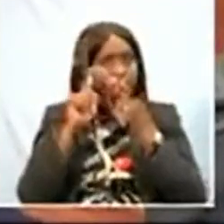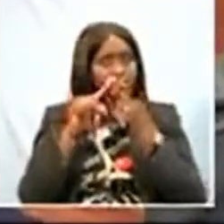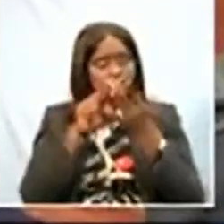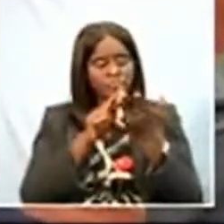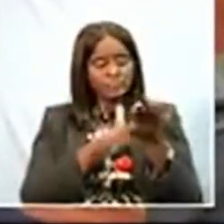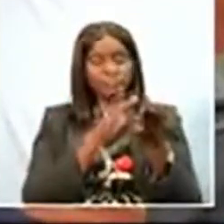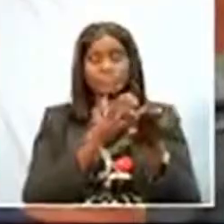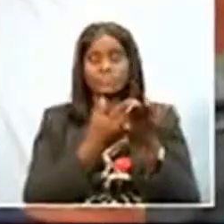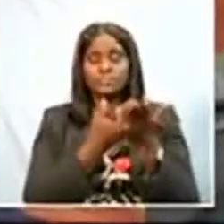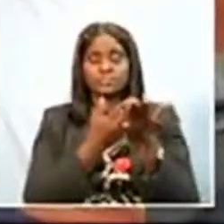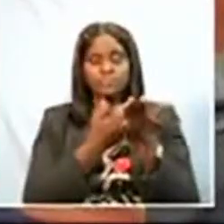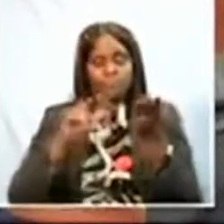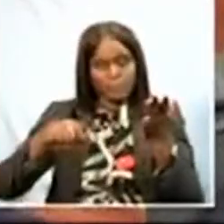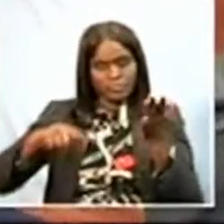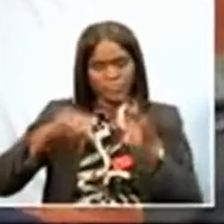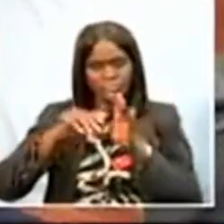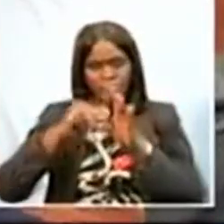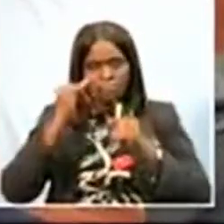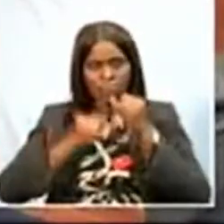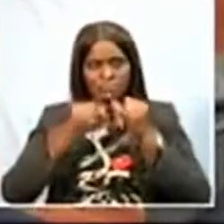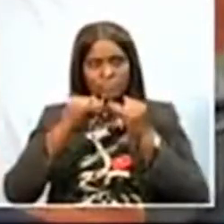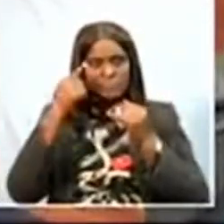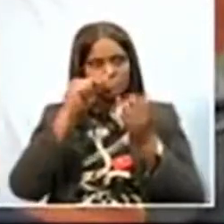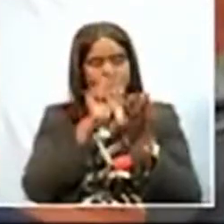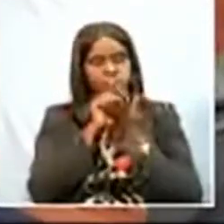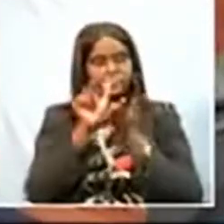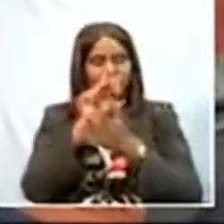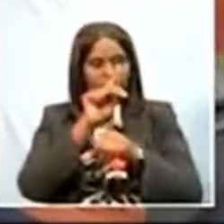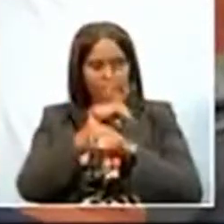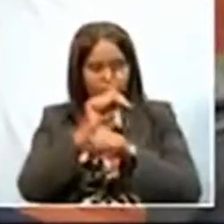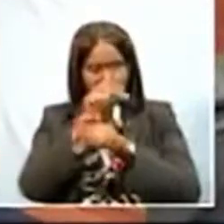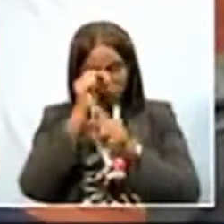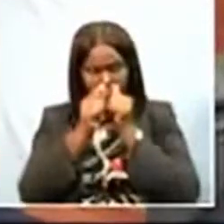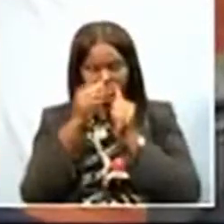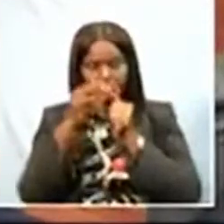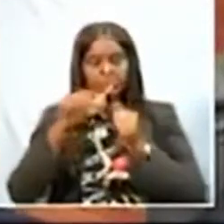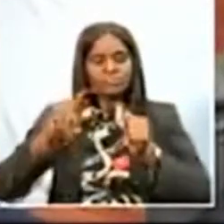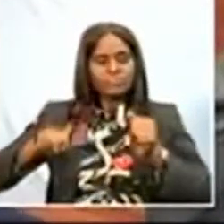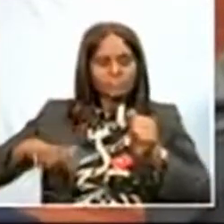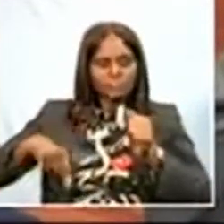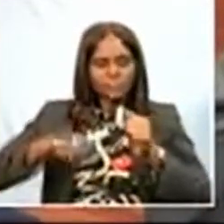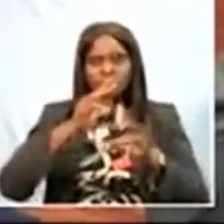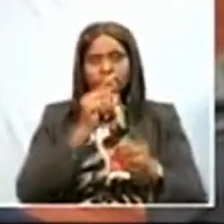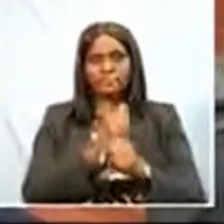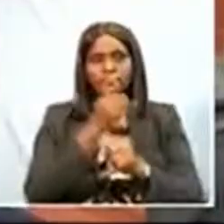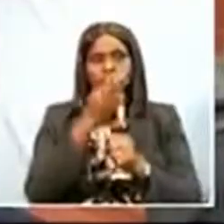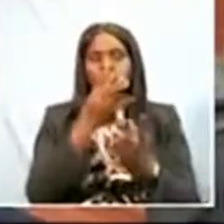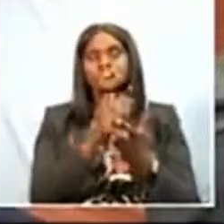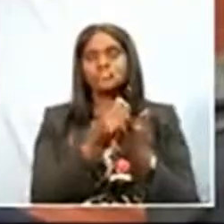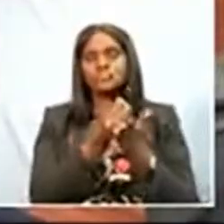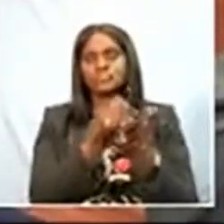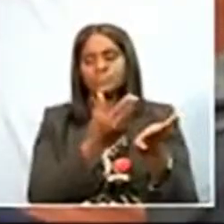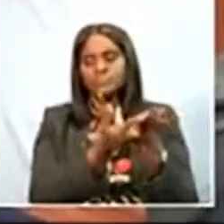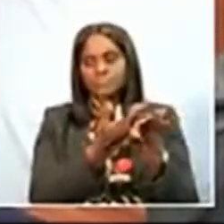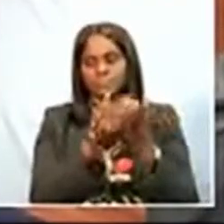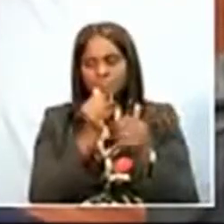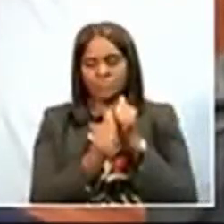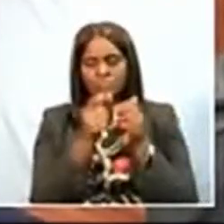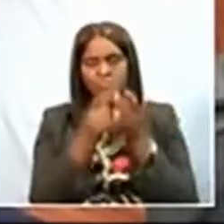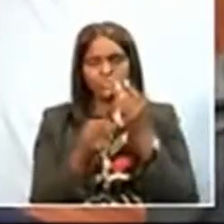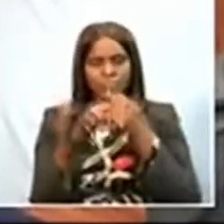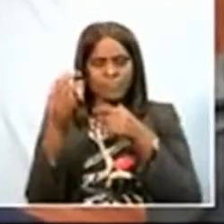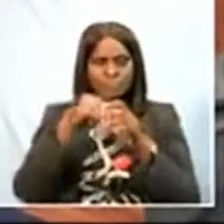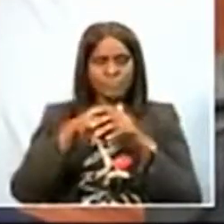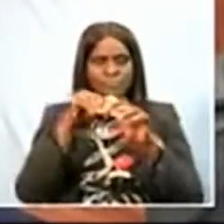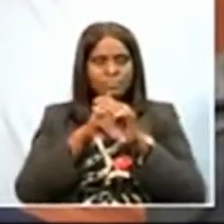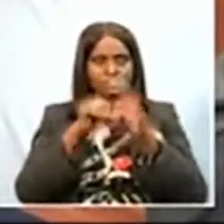that the delay in completion of approved projects was due to the late receipt of funds, which came into